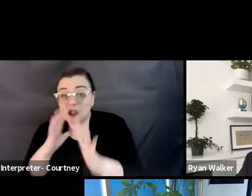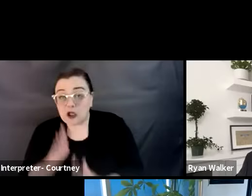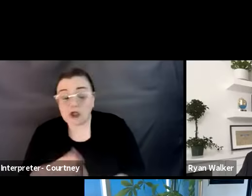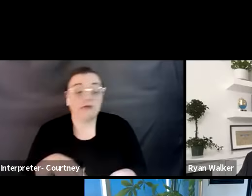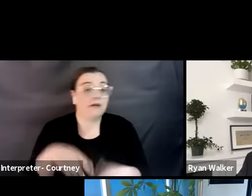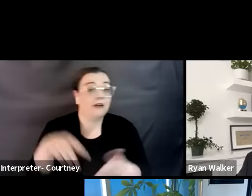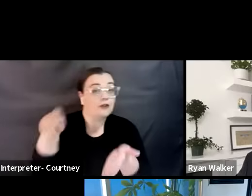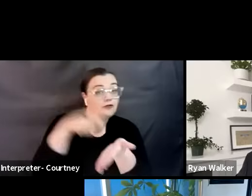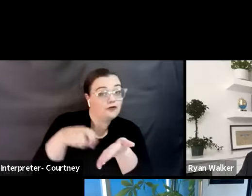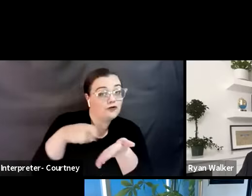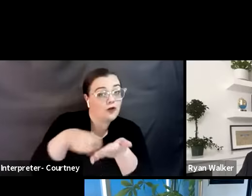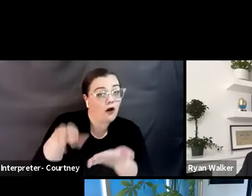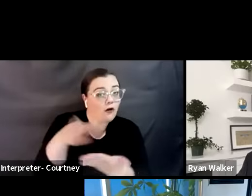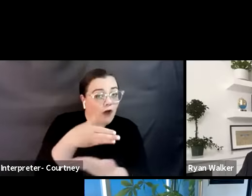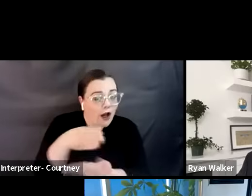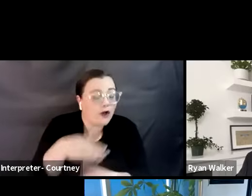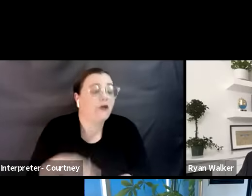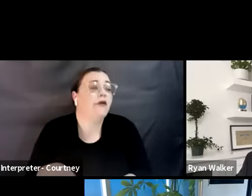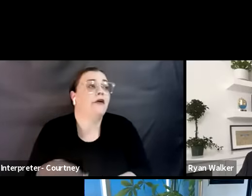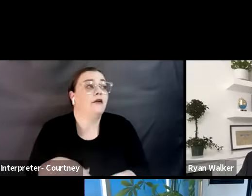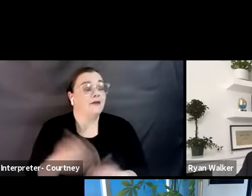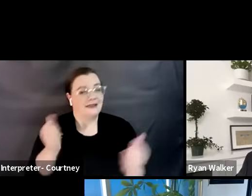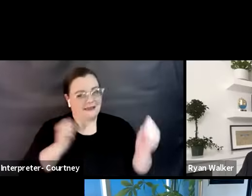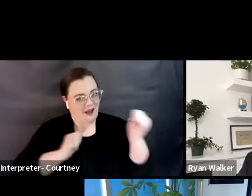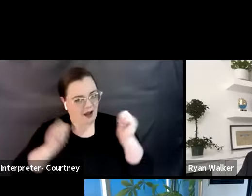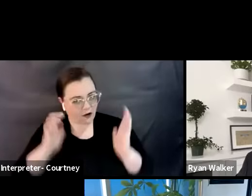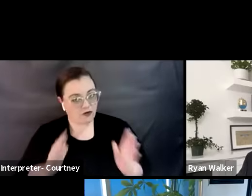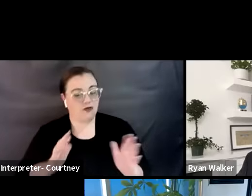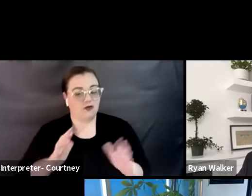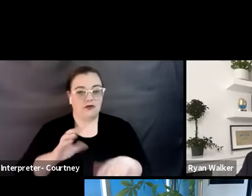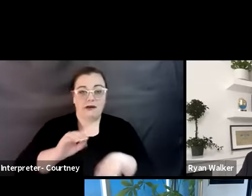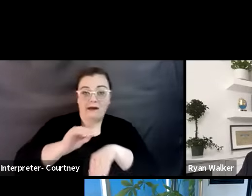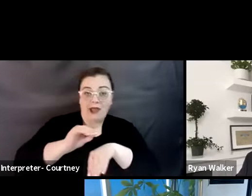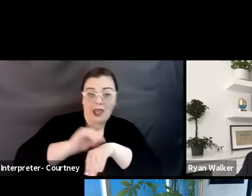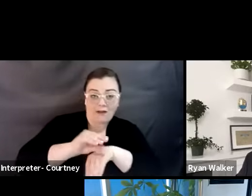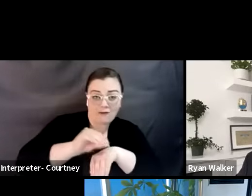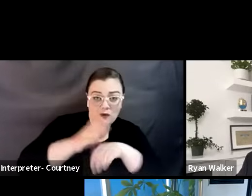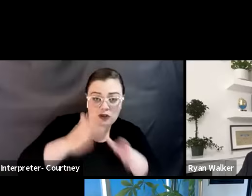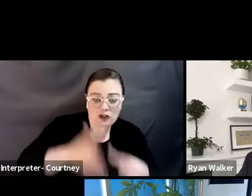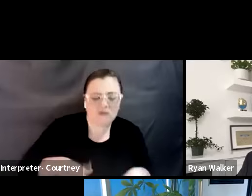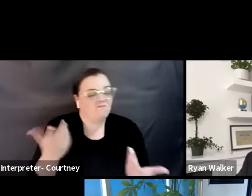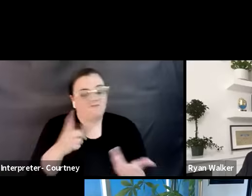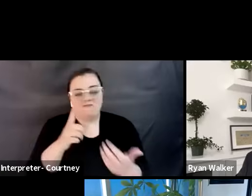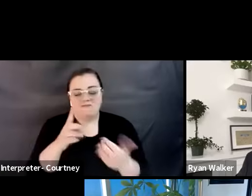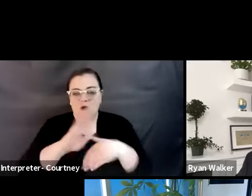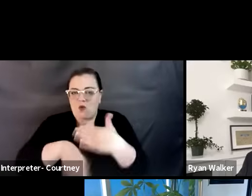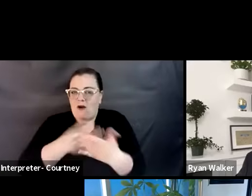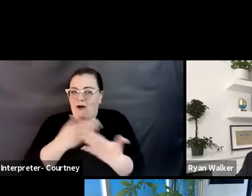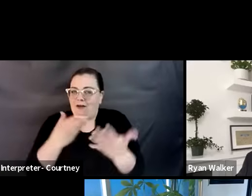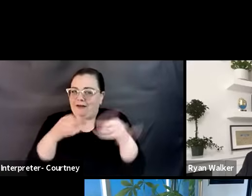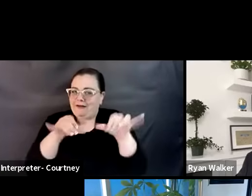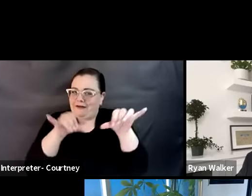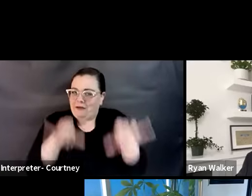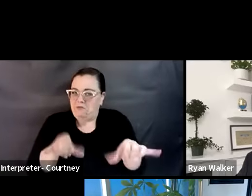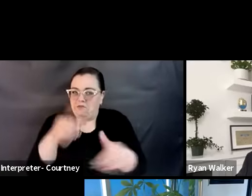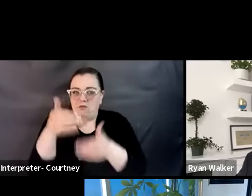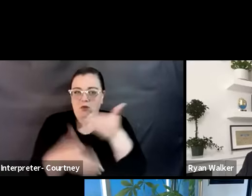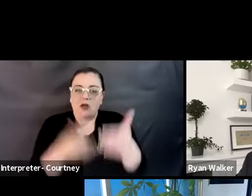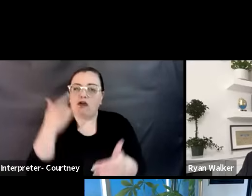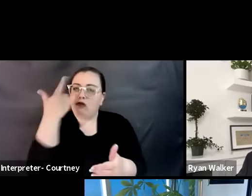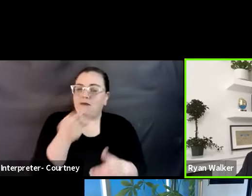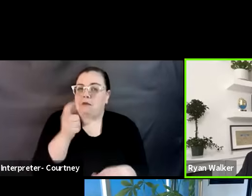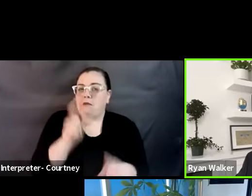actress, influencer, it's pretty much the same path. It just looks a little bit different depending on what their goals